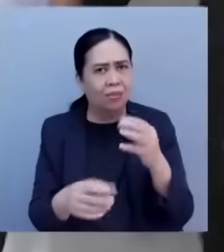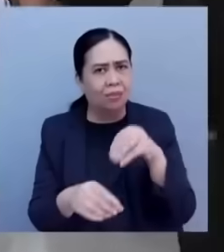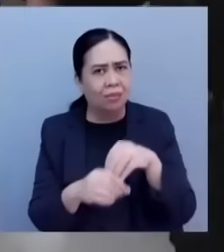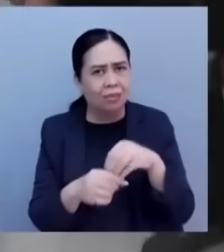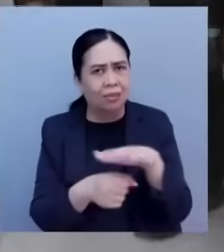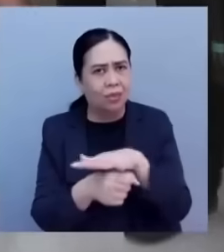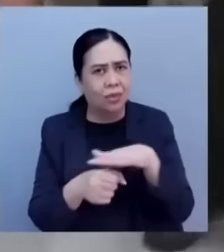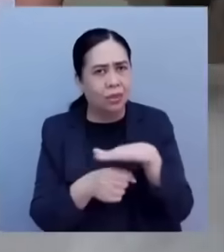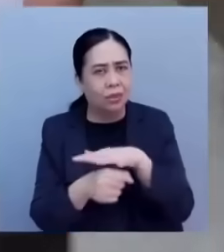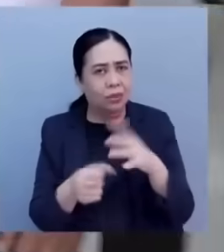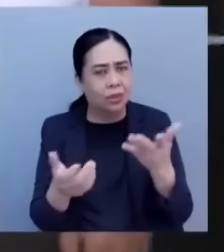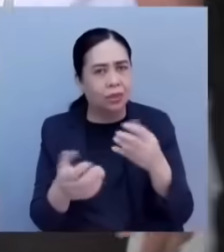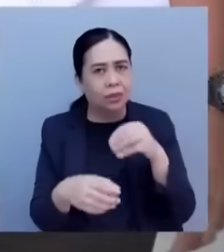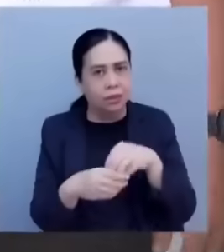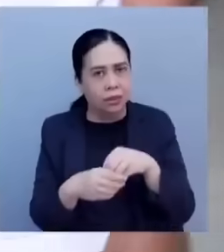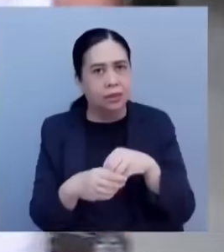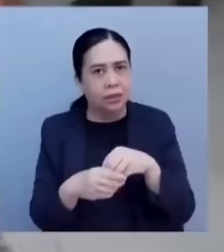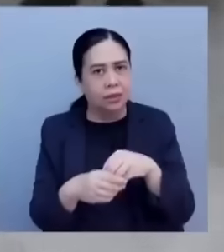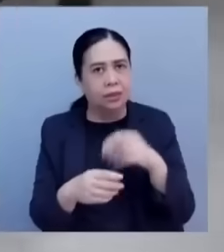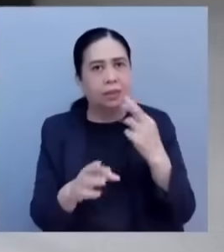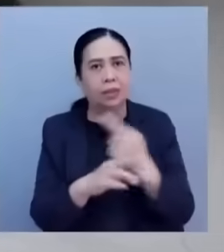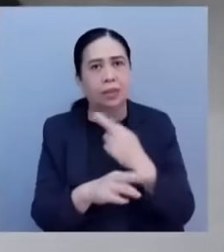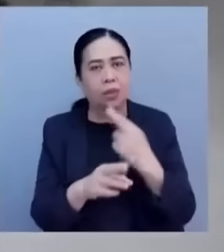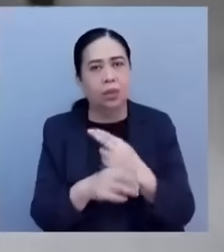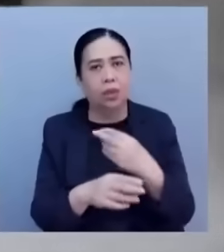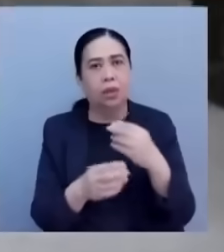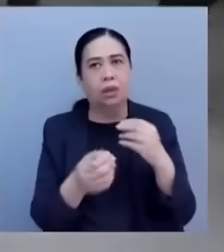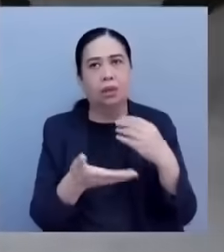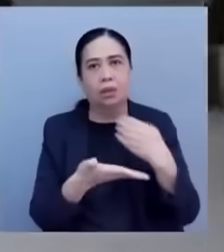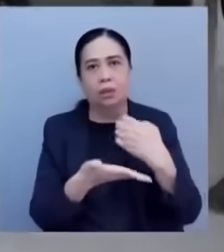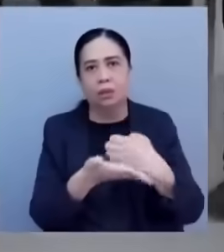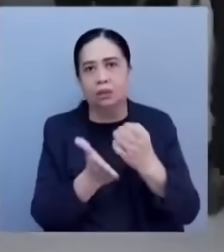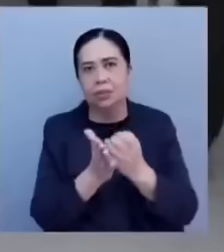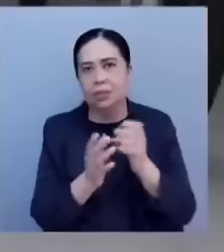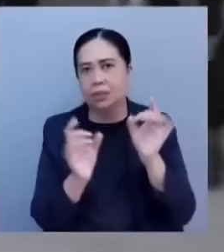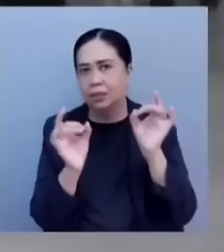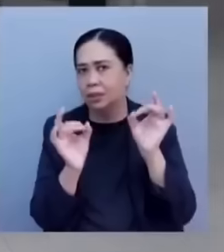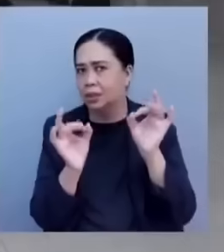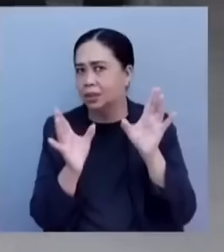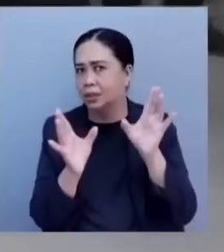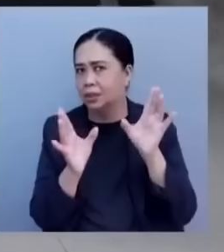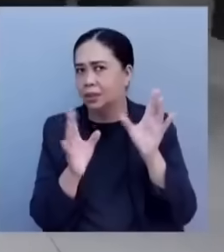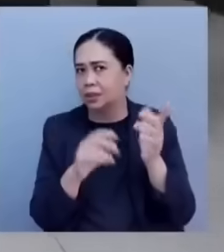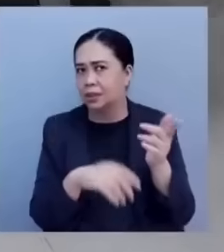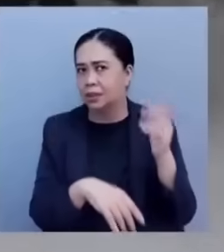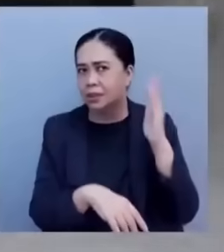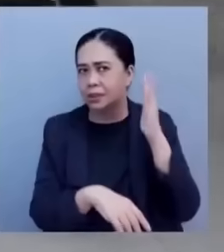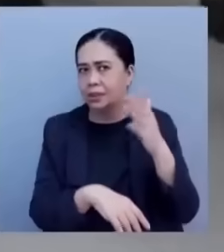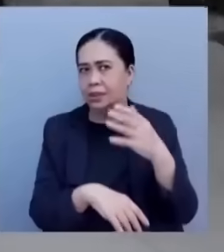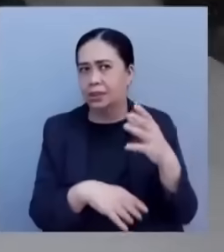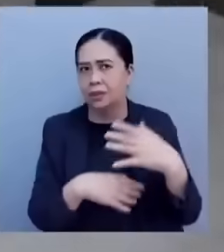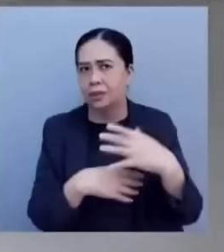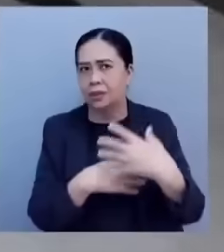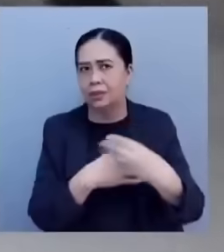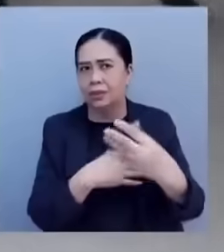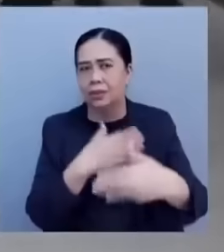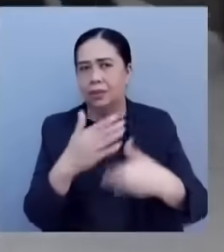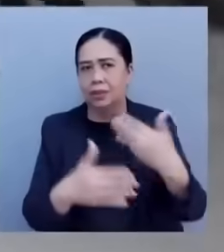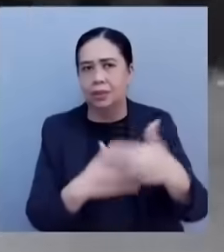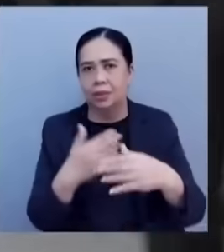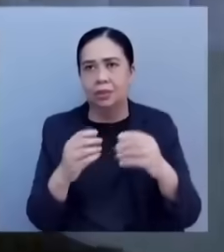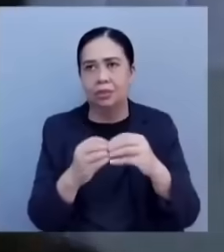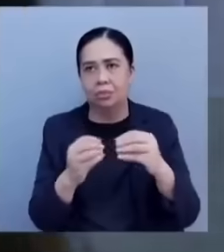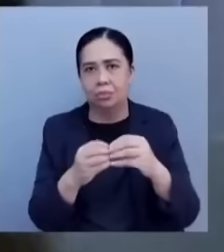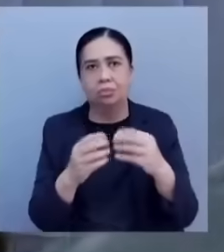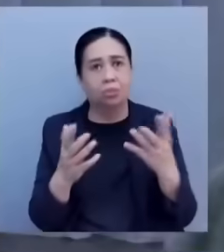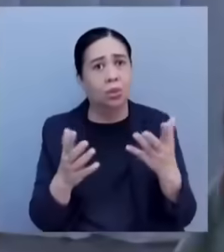of accountability as regular appropriations, that's a dangerous precedent. And that, as I said earlier, opens the door to a lot of abuse.